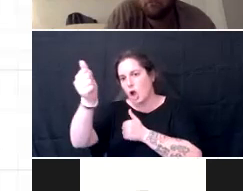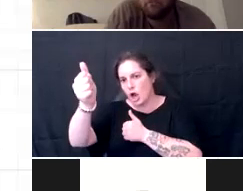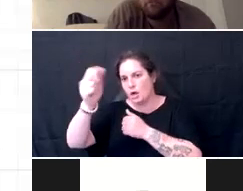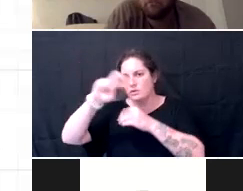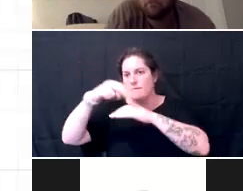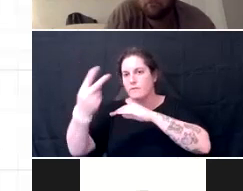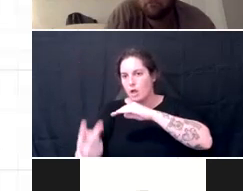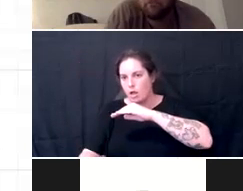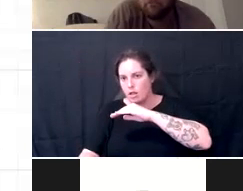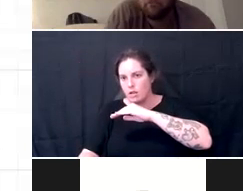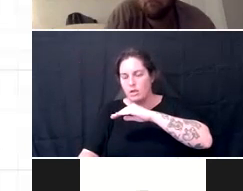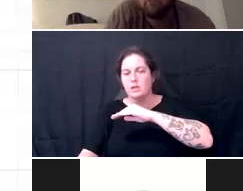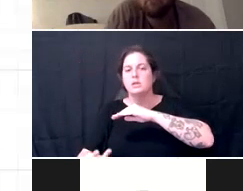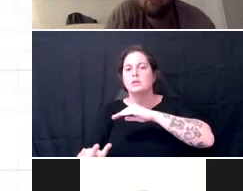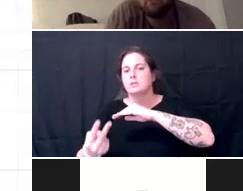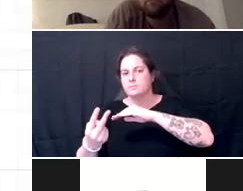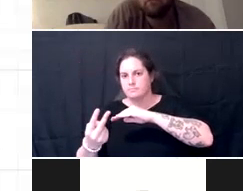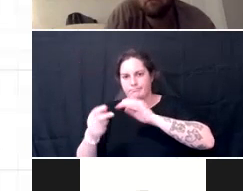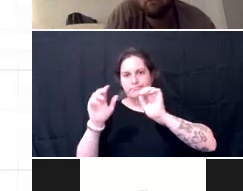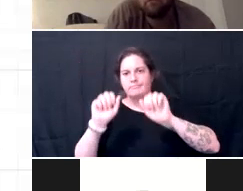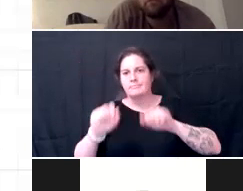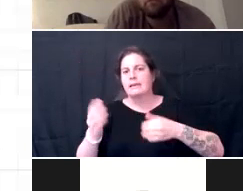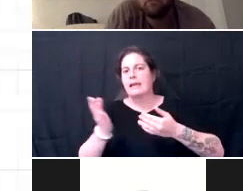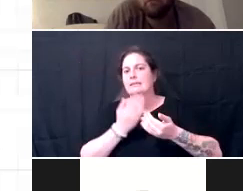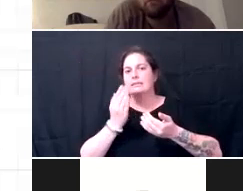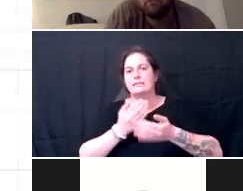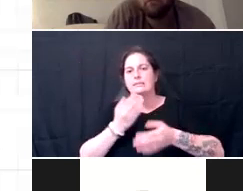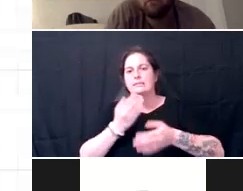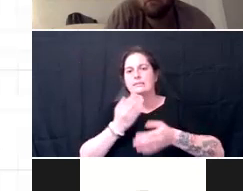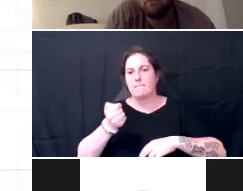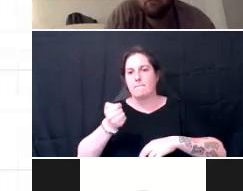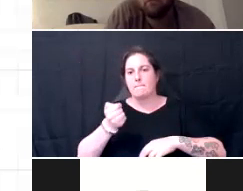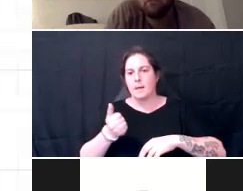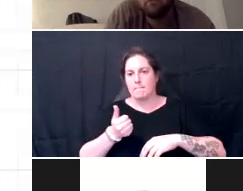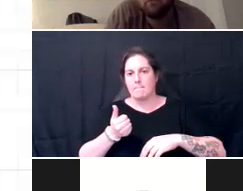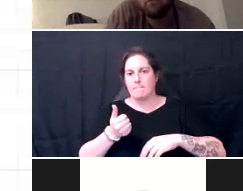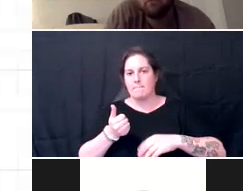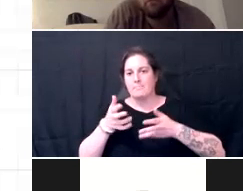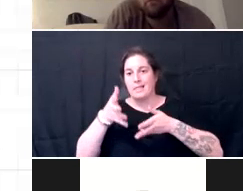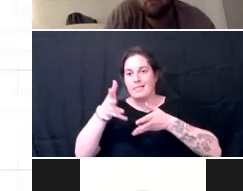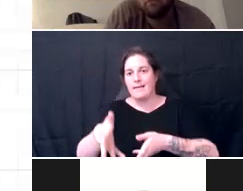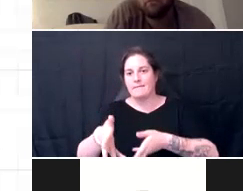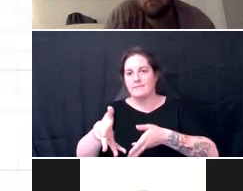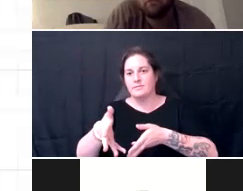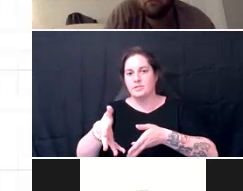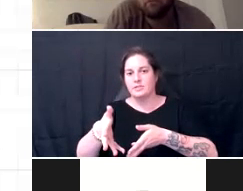Because this goes away and this goes away, and I'm simply left with here,